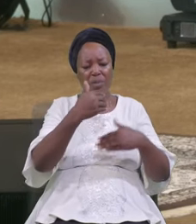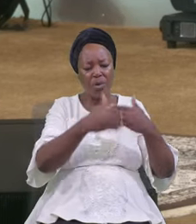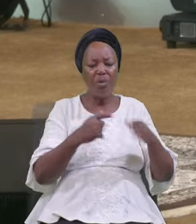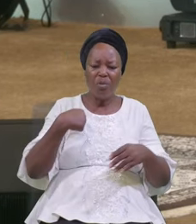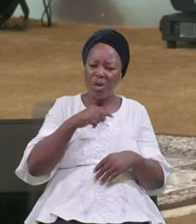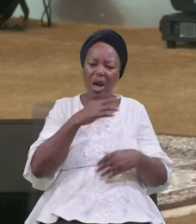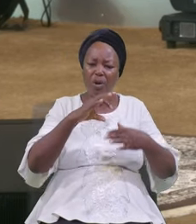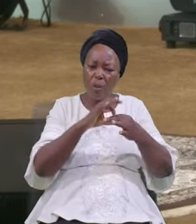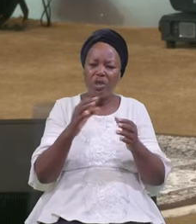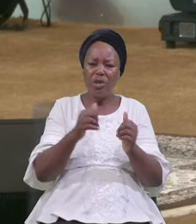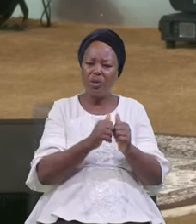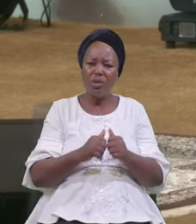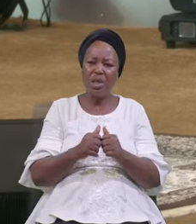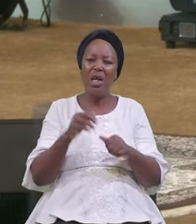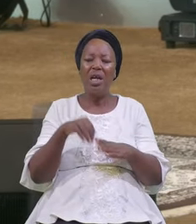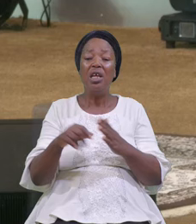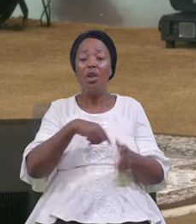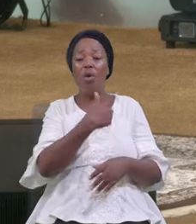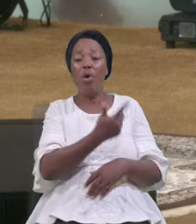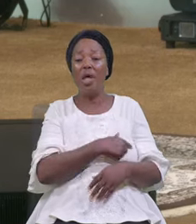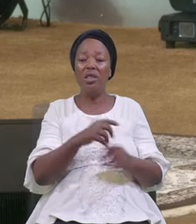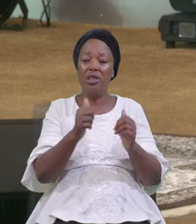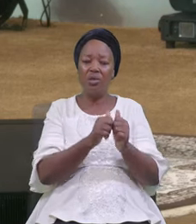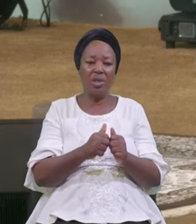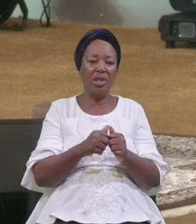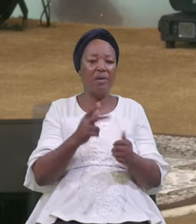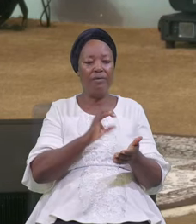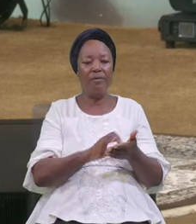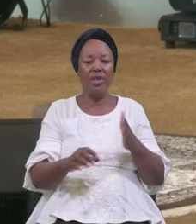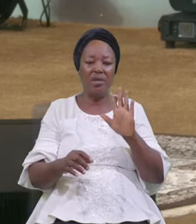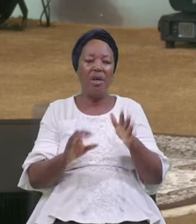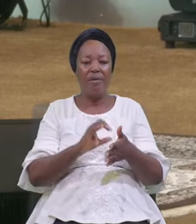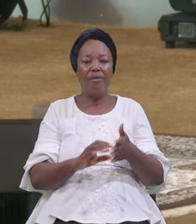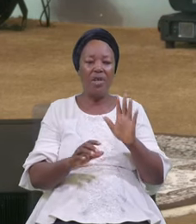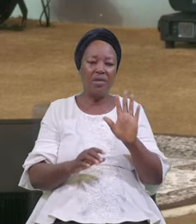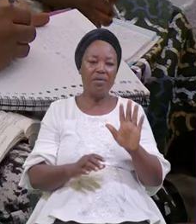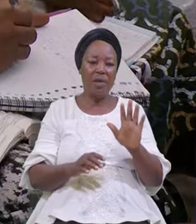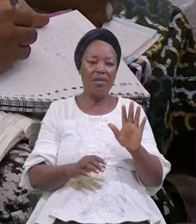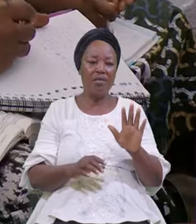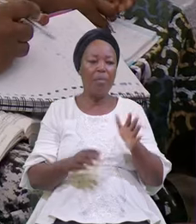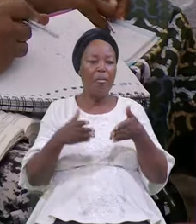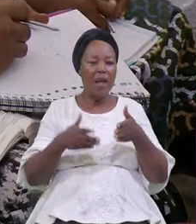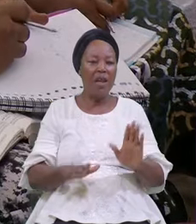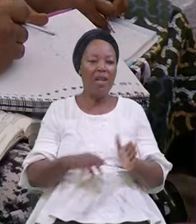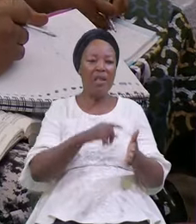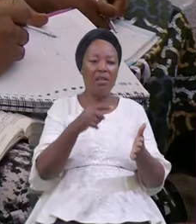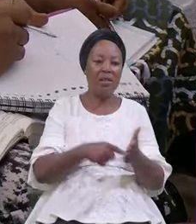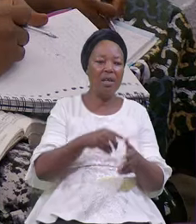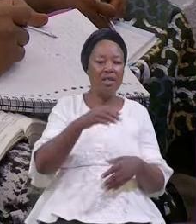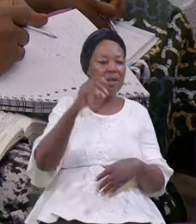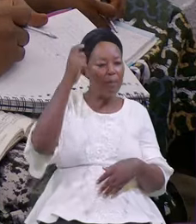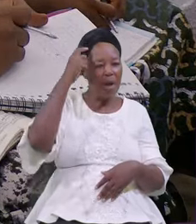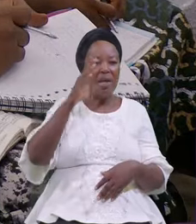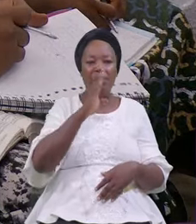cooperating together in loyalty together. Verse 5, in verse 5, let this mind